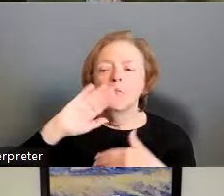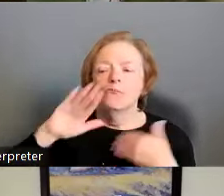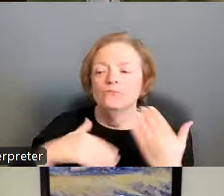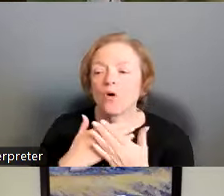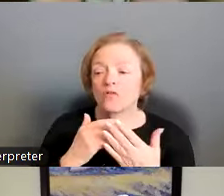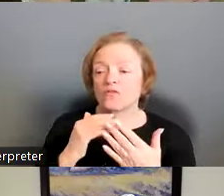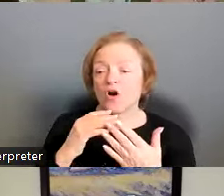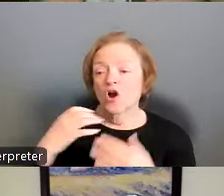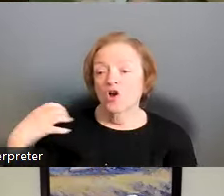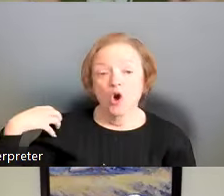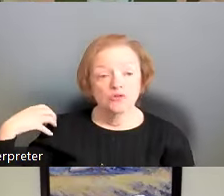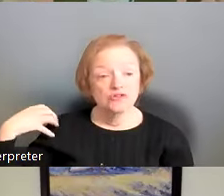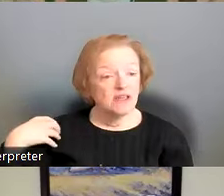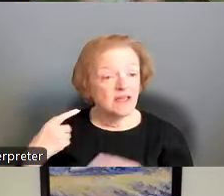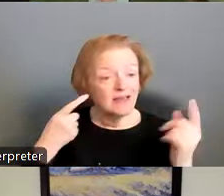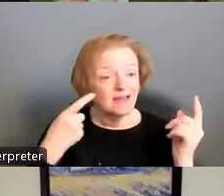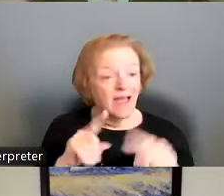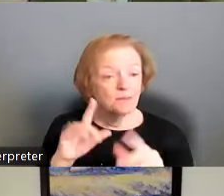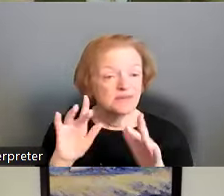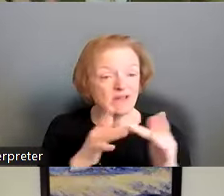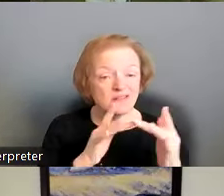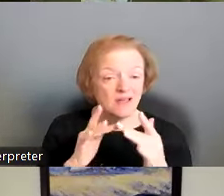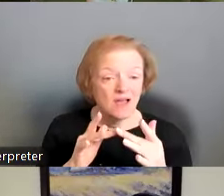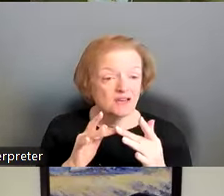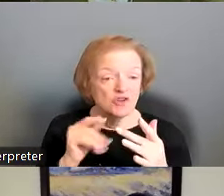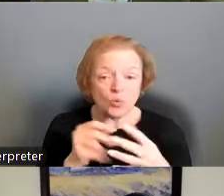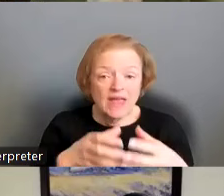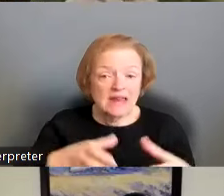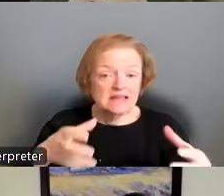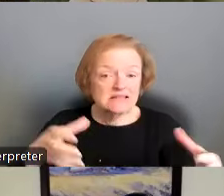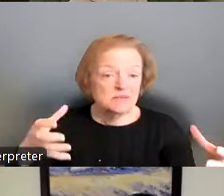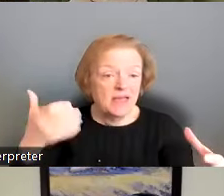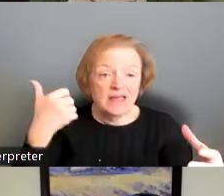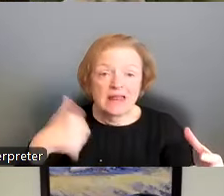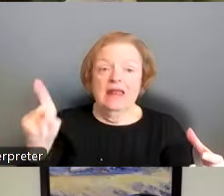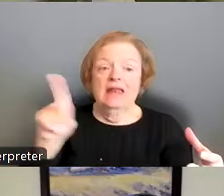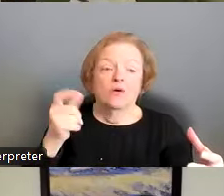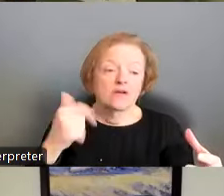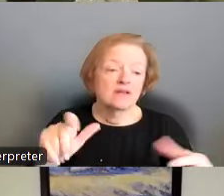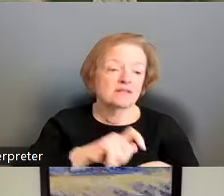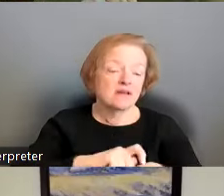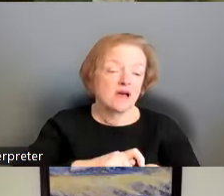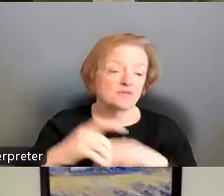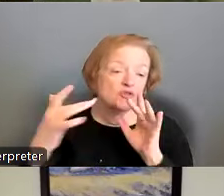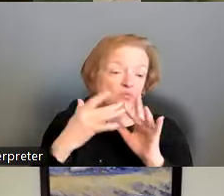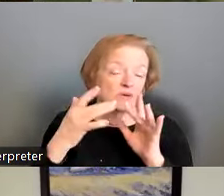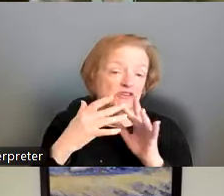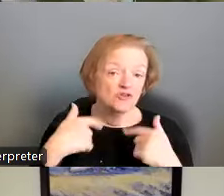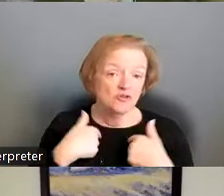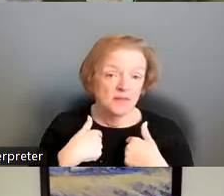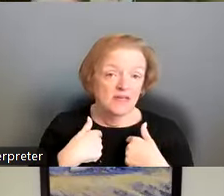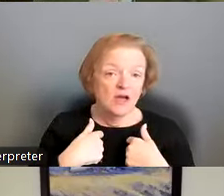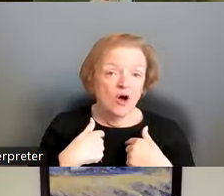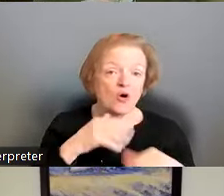can expand anywhere, anytime. So as I said, please, reach out to me, or you can go right on